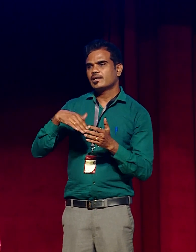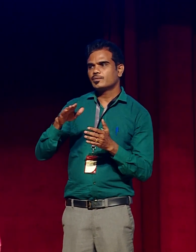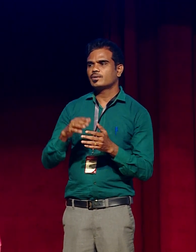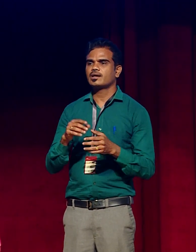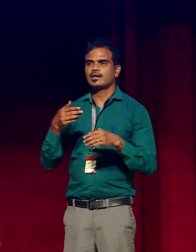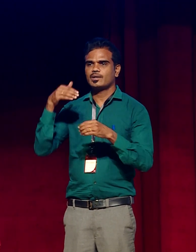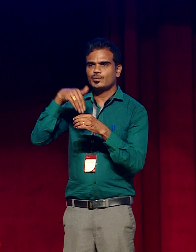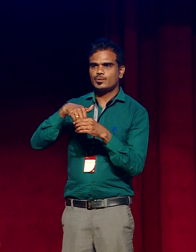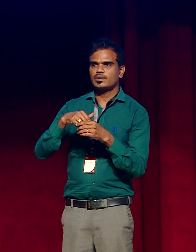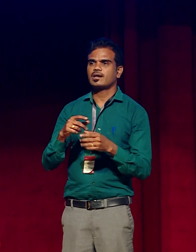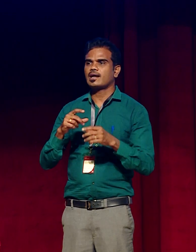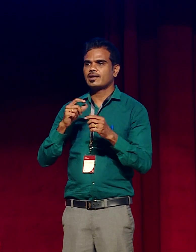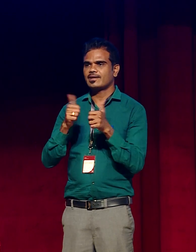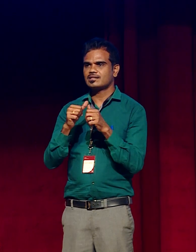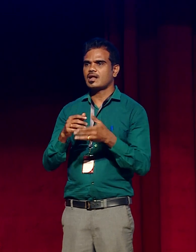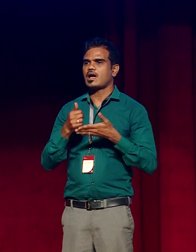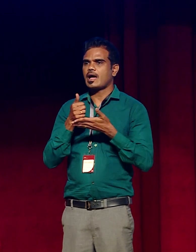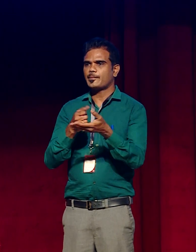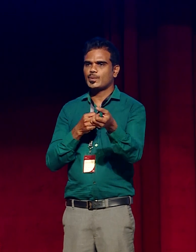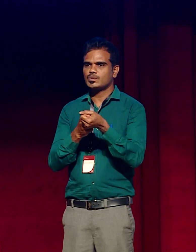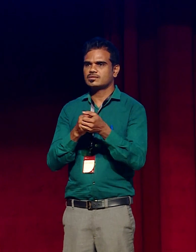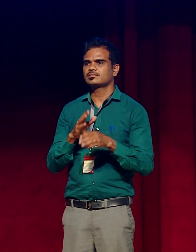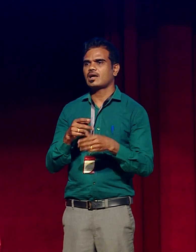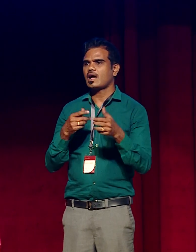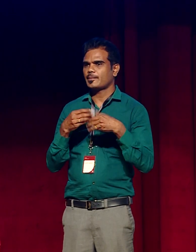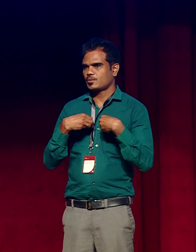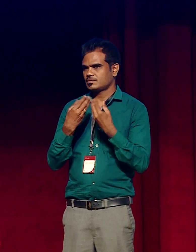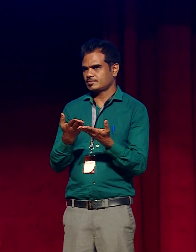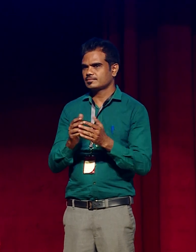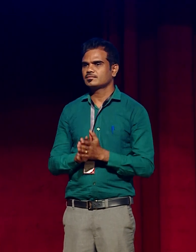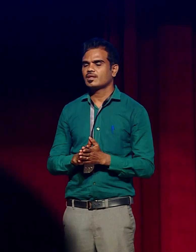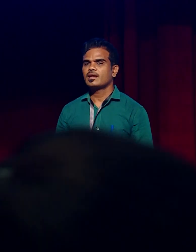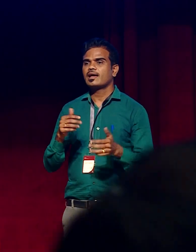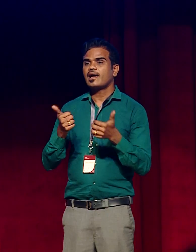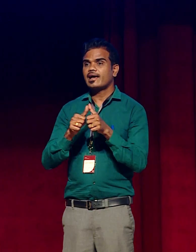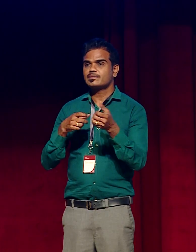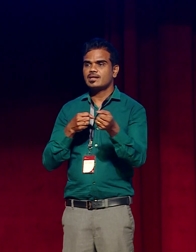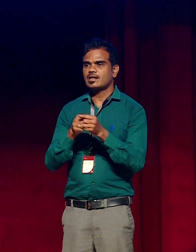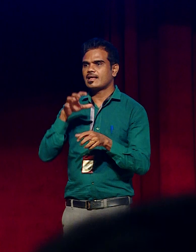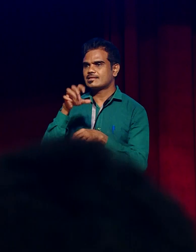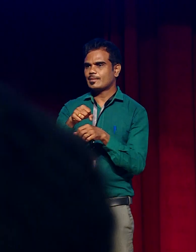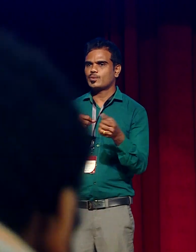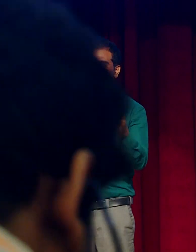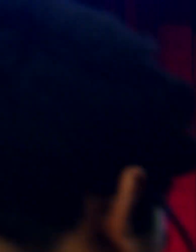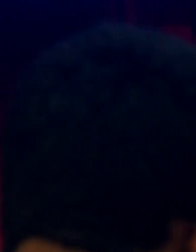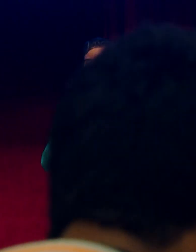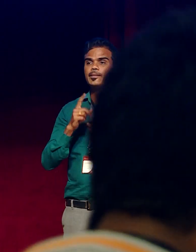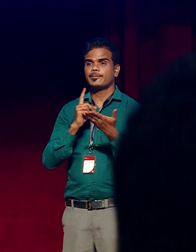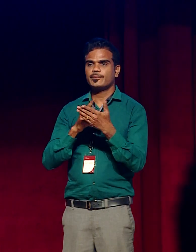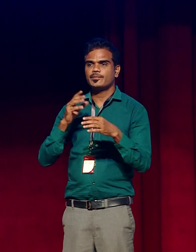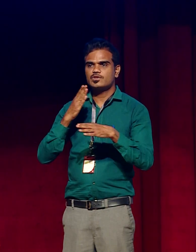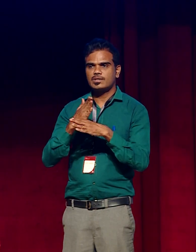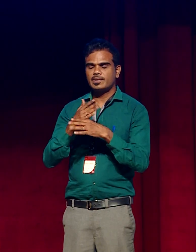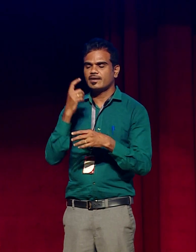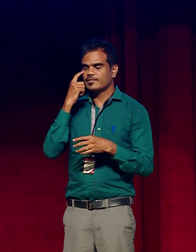the conventional approaches employed by STEM publishers, and aiding accessibility support professionals in serving